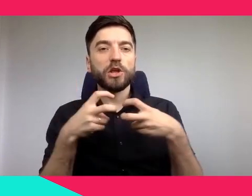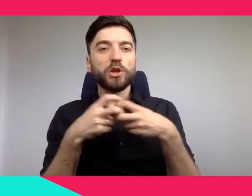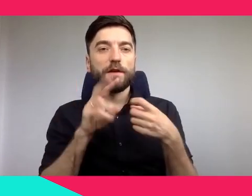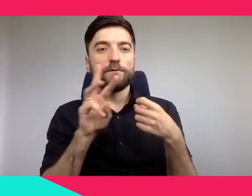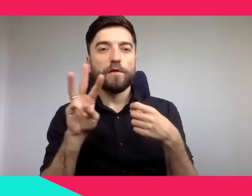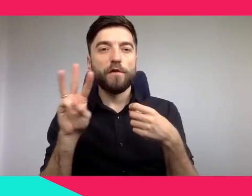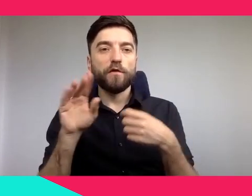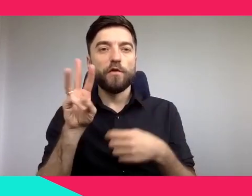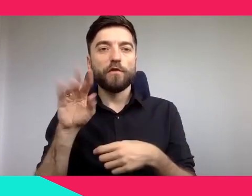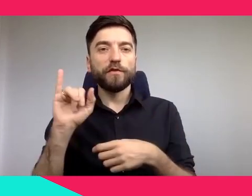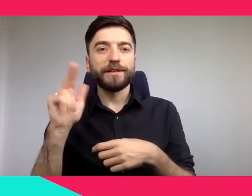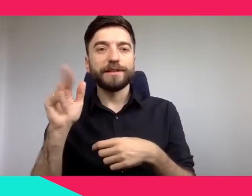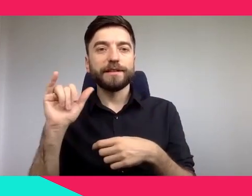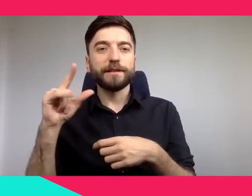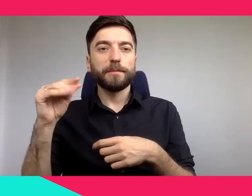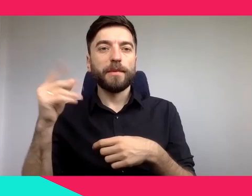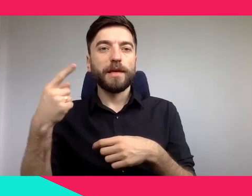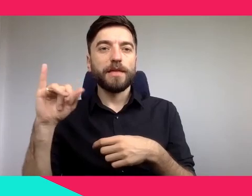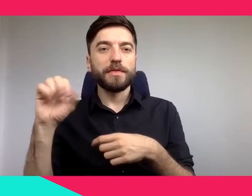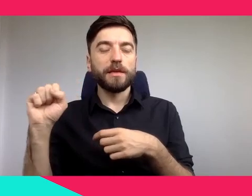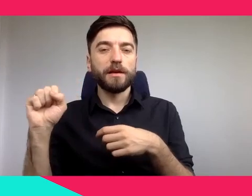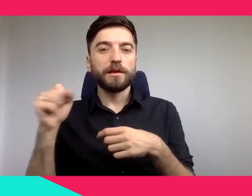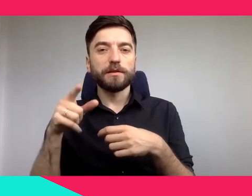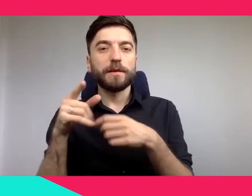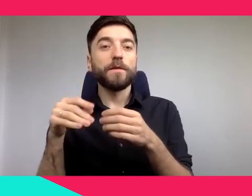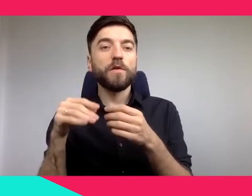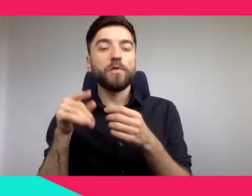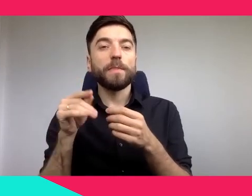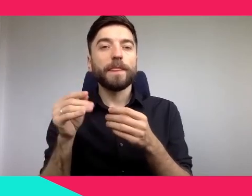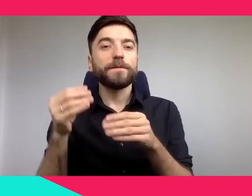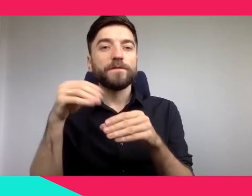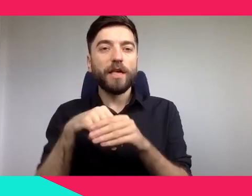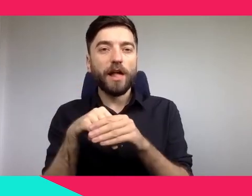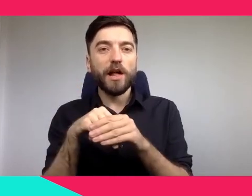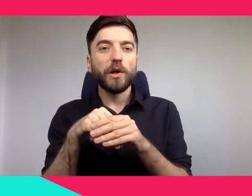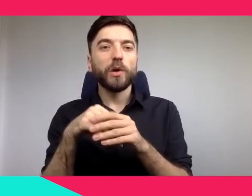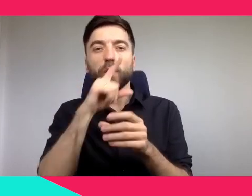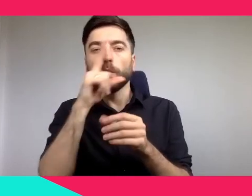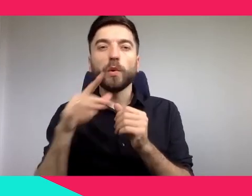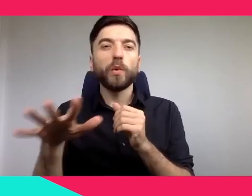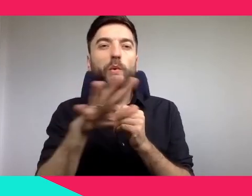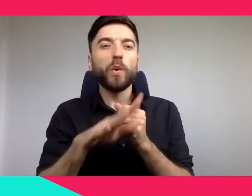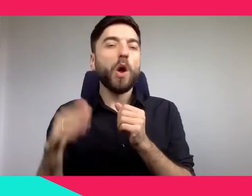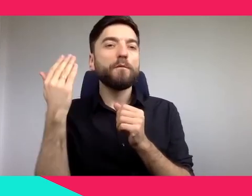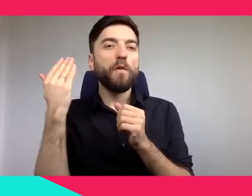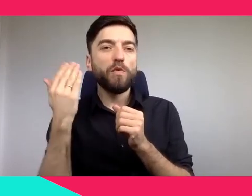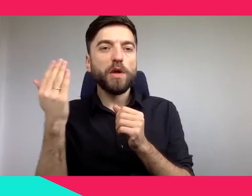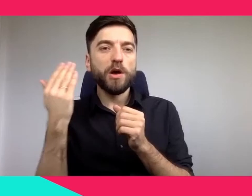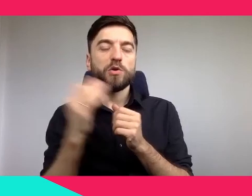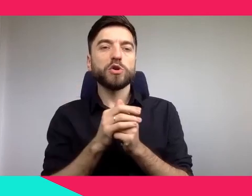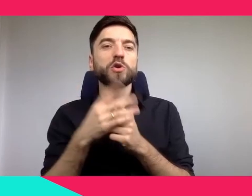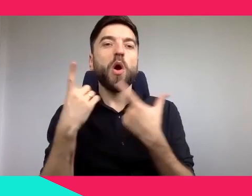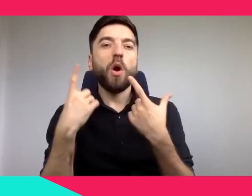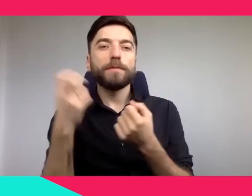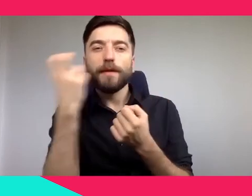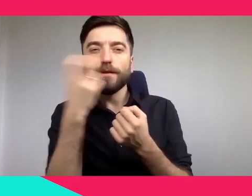website. So relatives of survivors or researchers or people interested help filling up